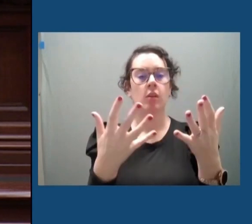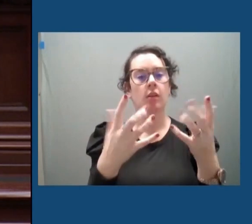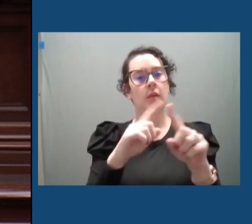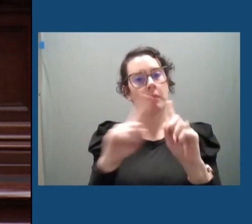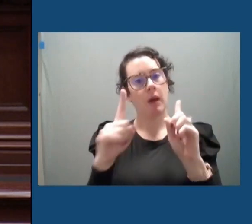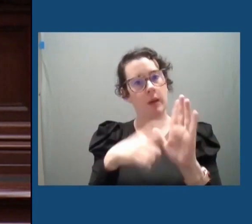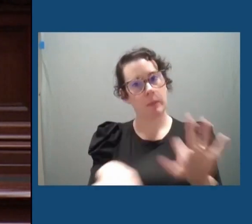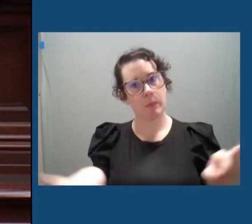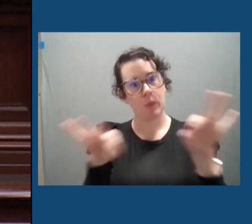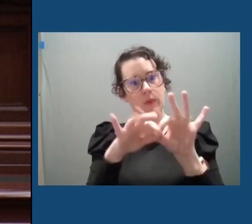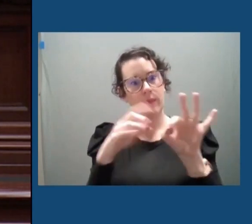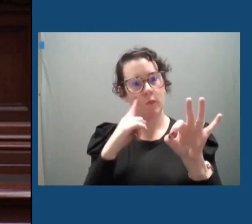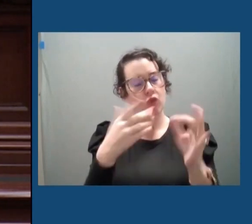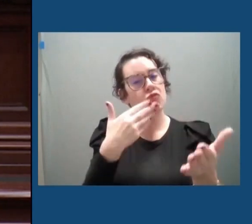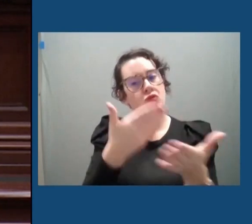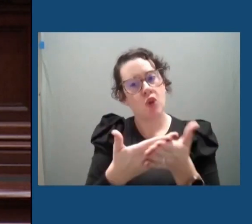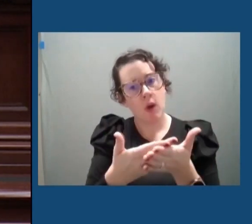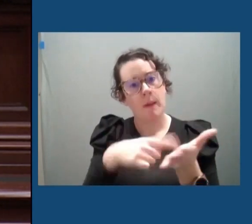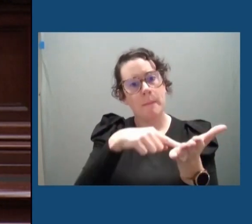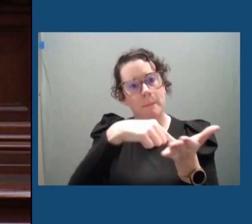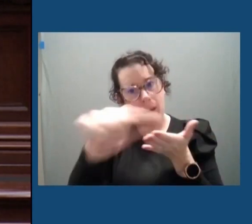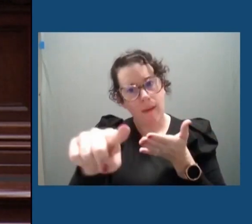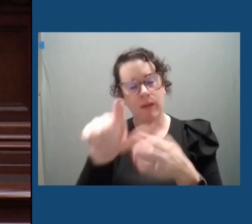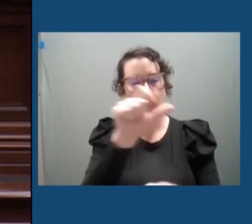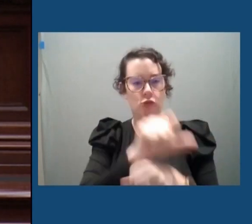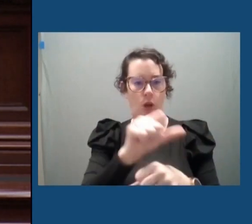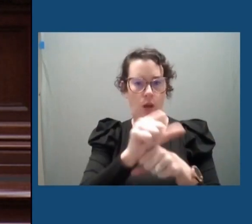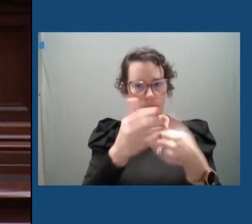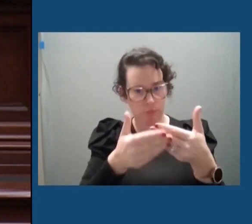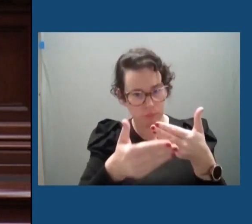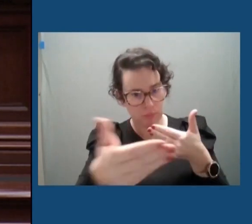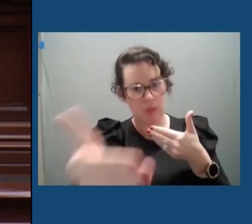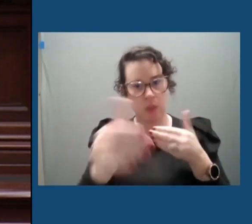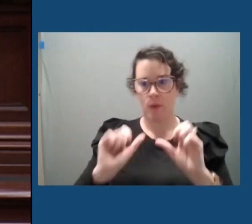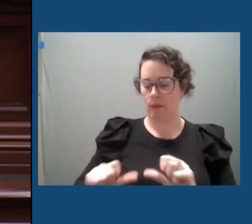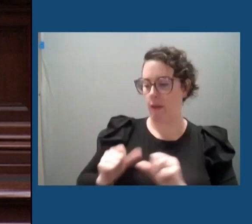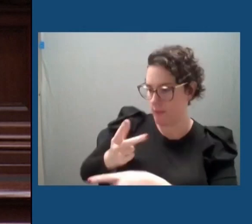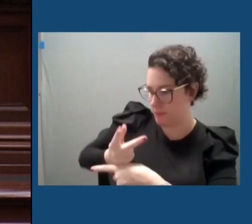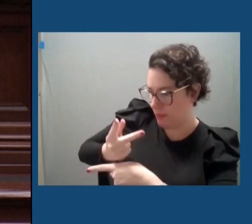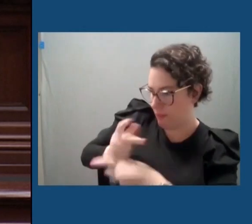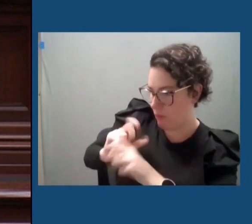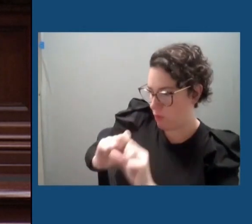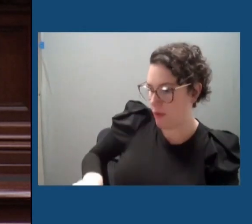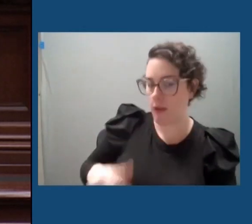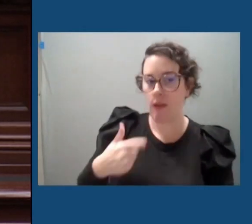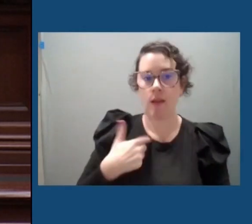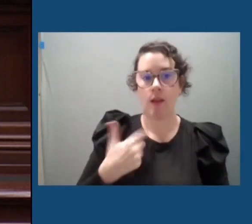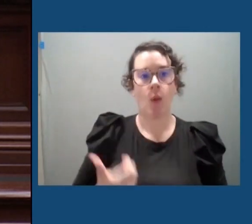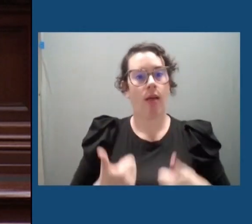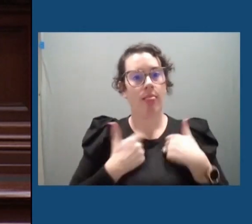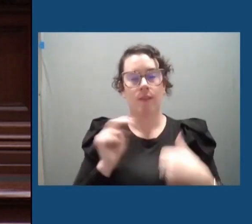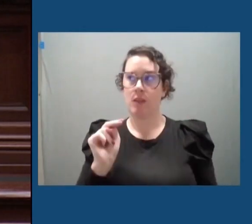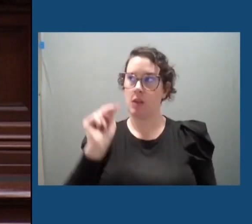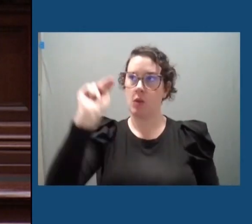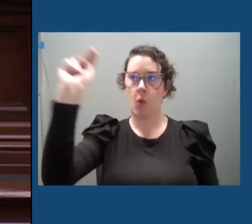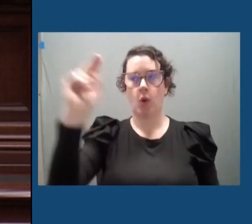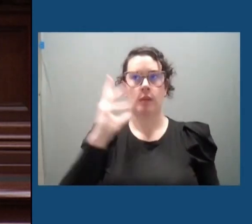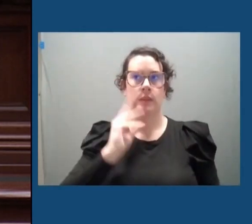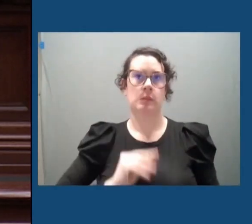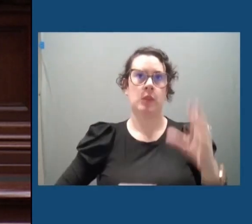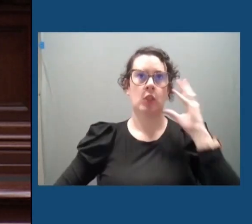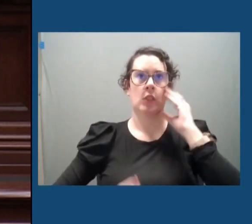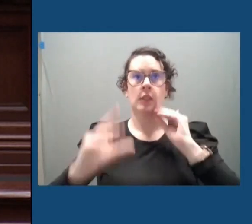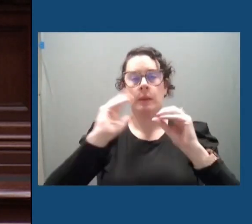can provide for their families. Now, I know as an upstater who lived through decades of decline and job